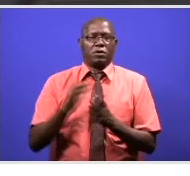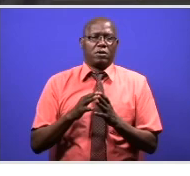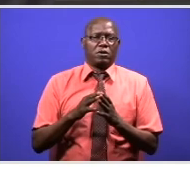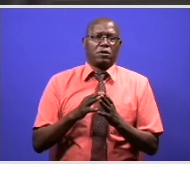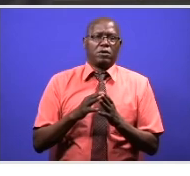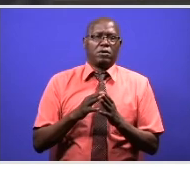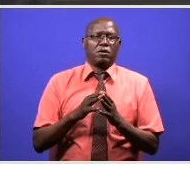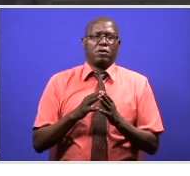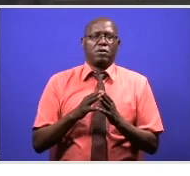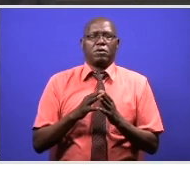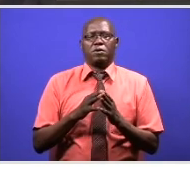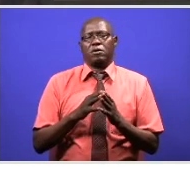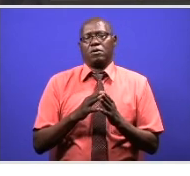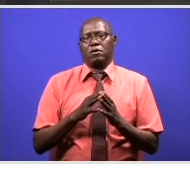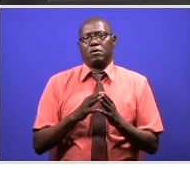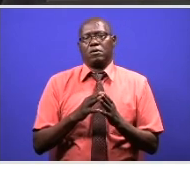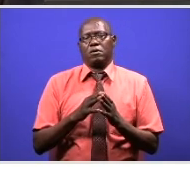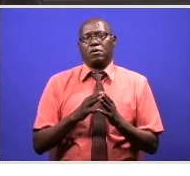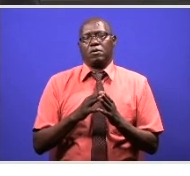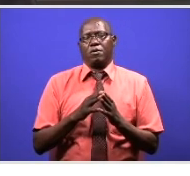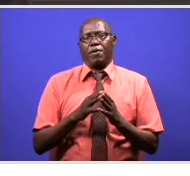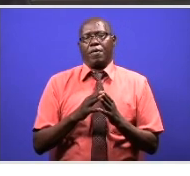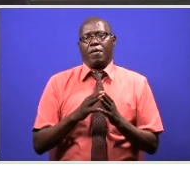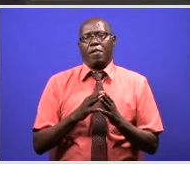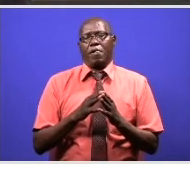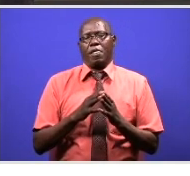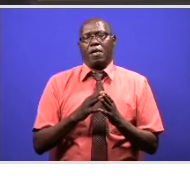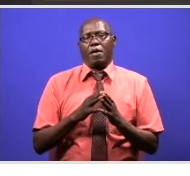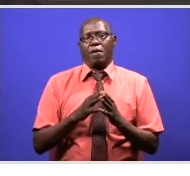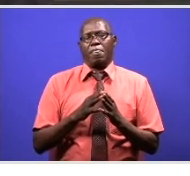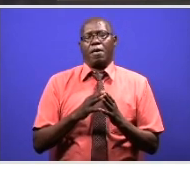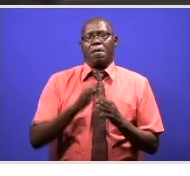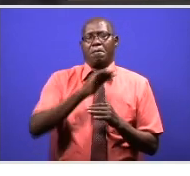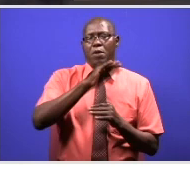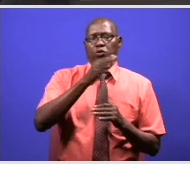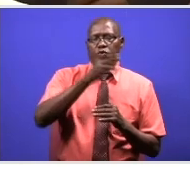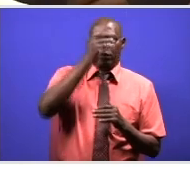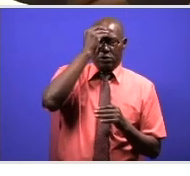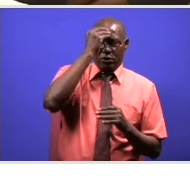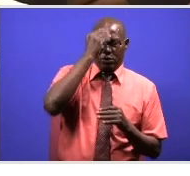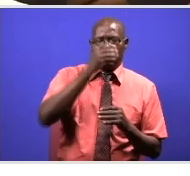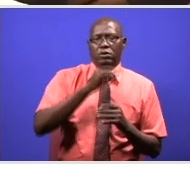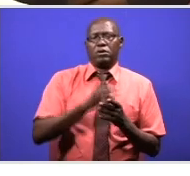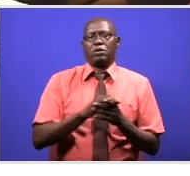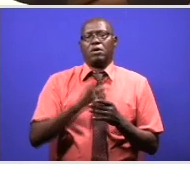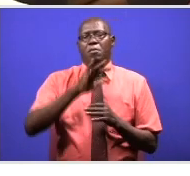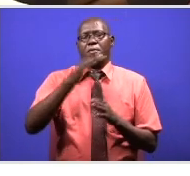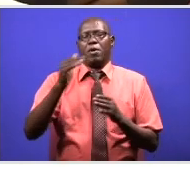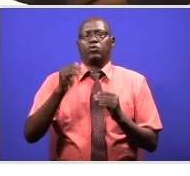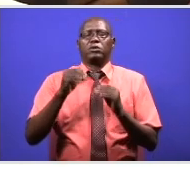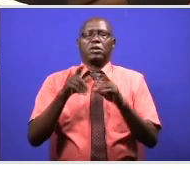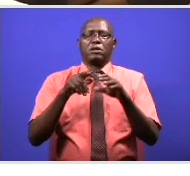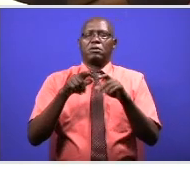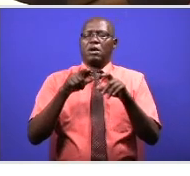to take dominion over the other mountains, the mountain of education, the mountain of governance, the mountain of business